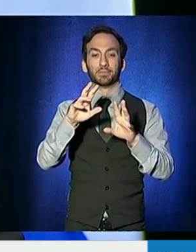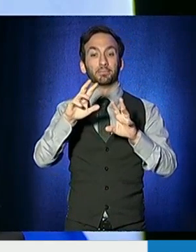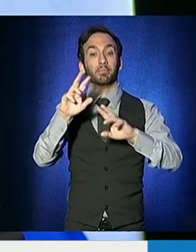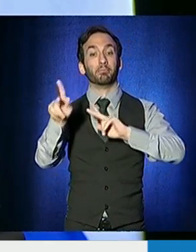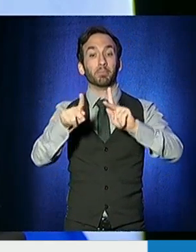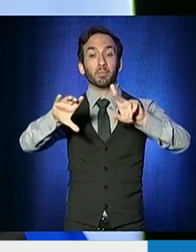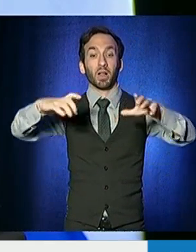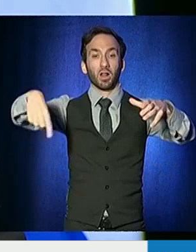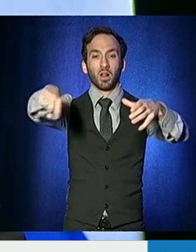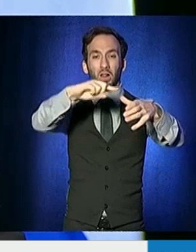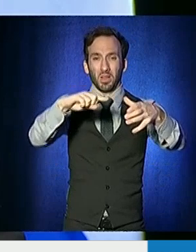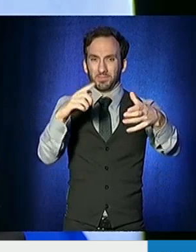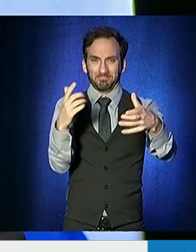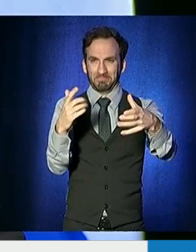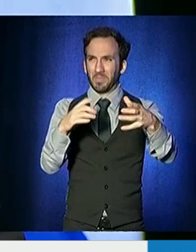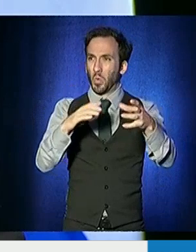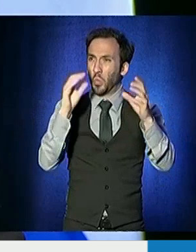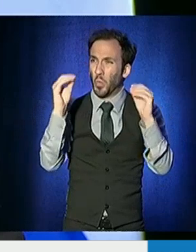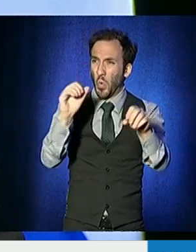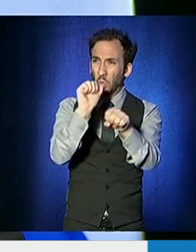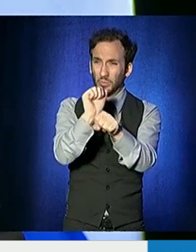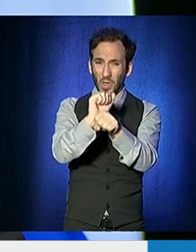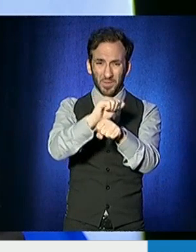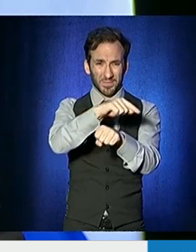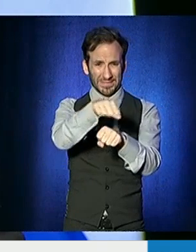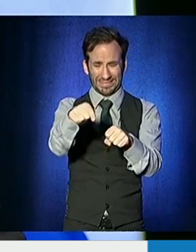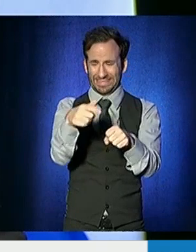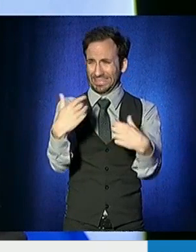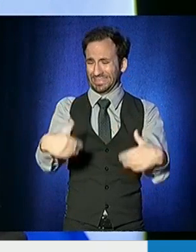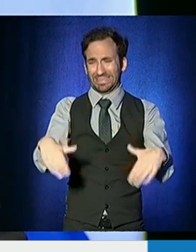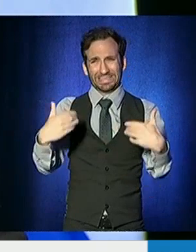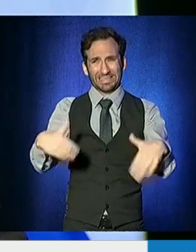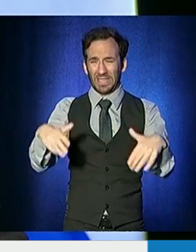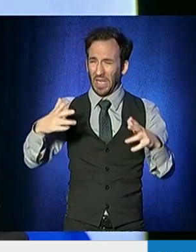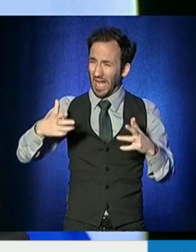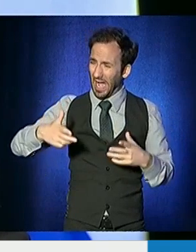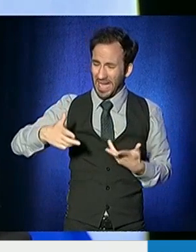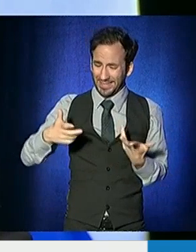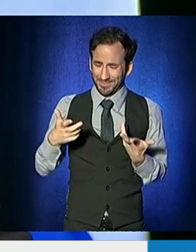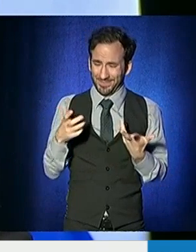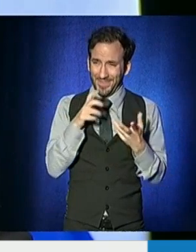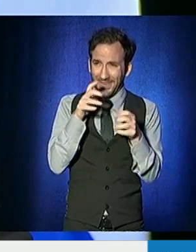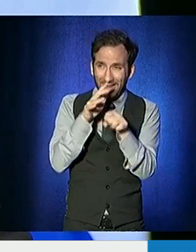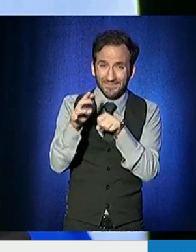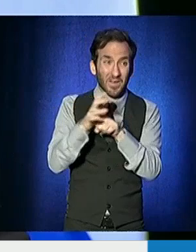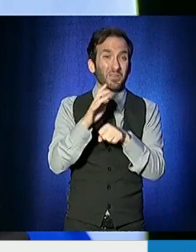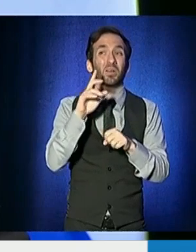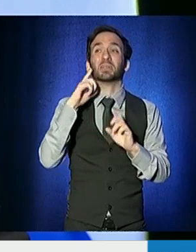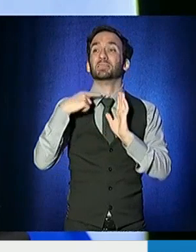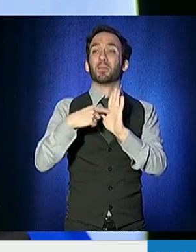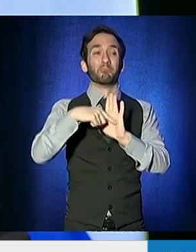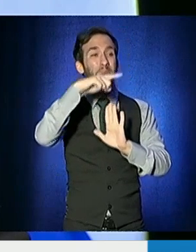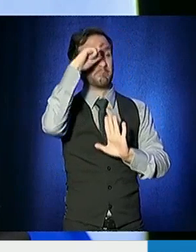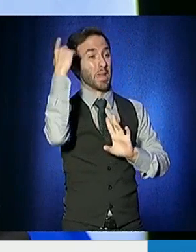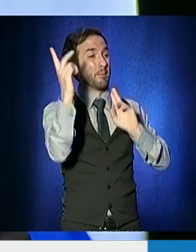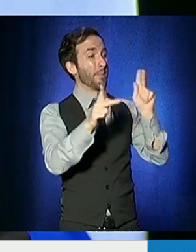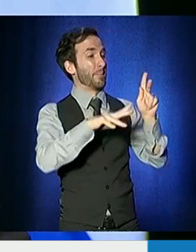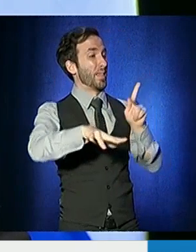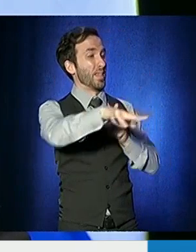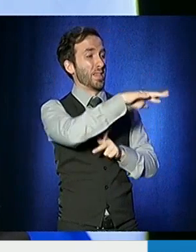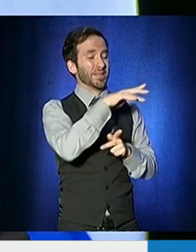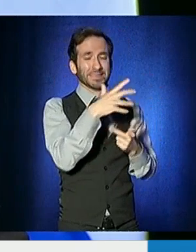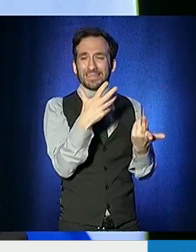unemployment rate is very high, too high in Quebec for black people.